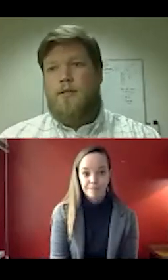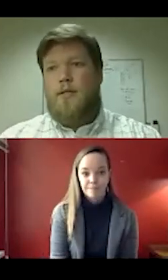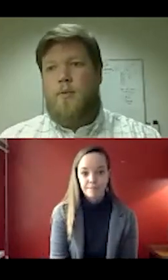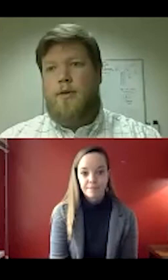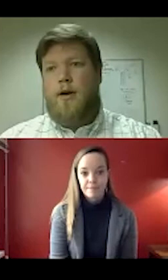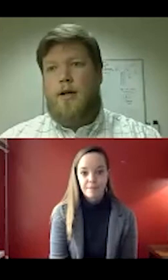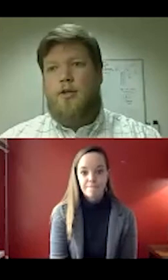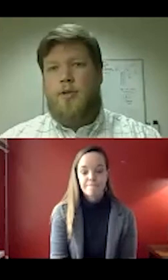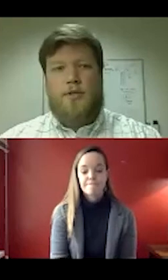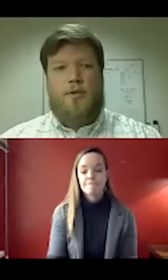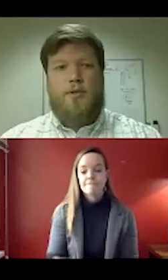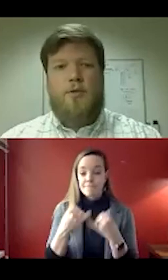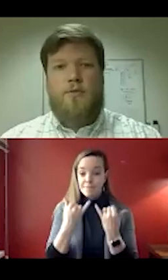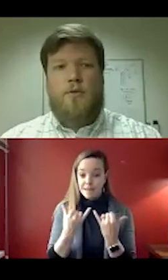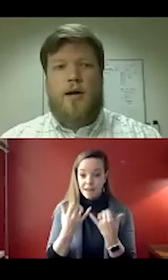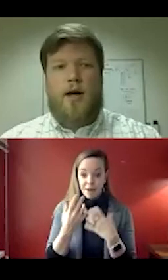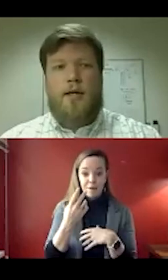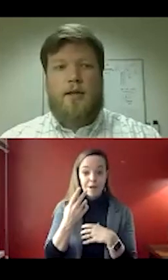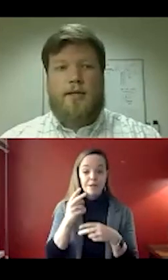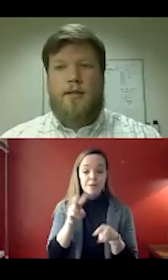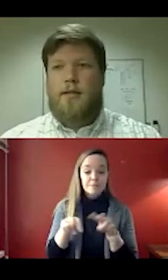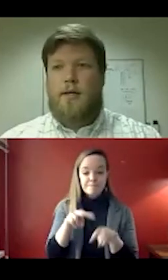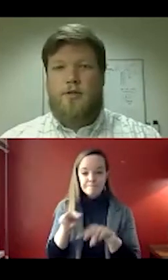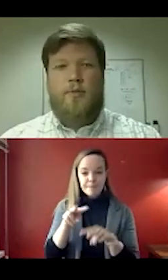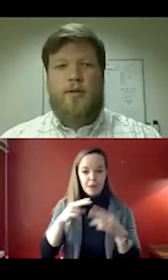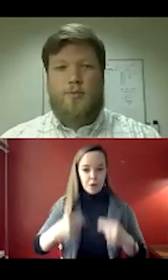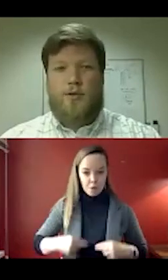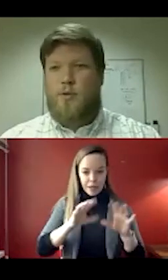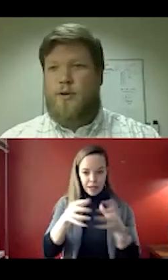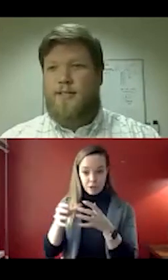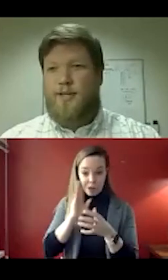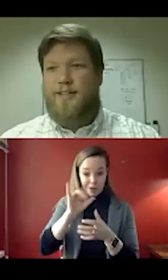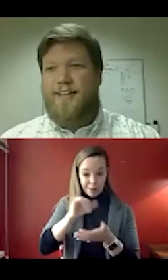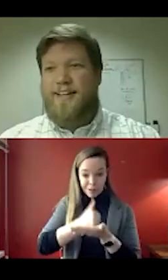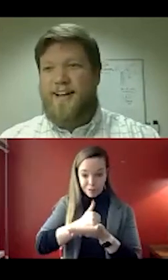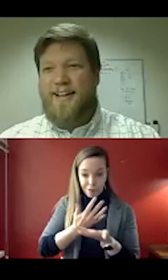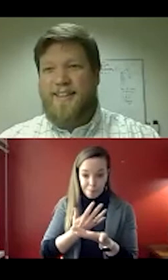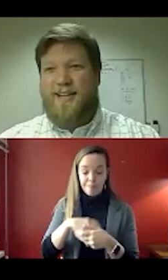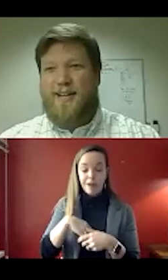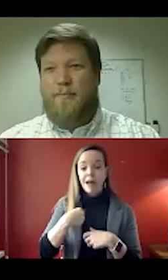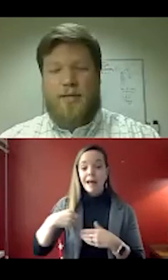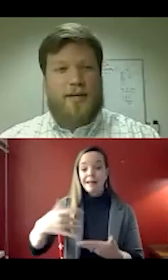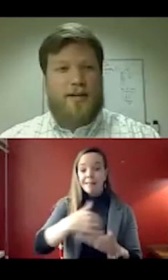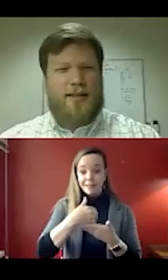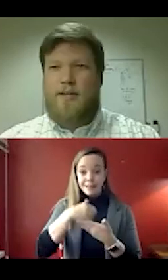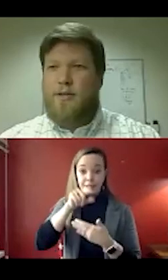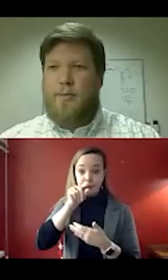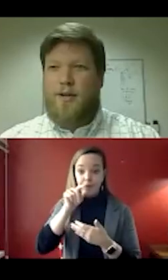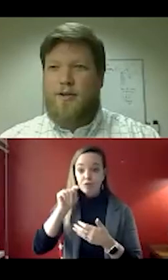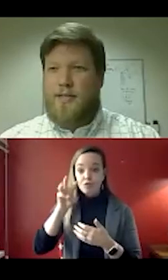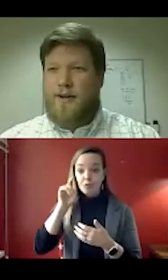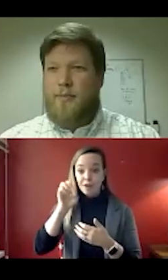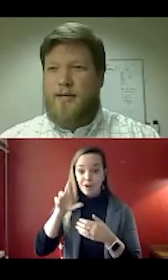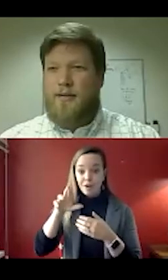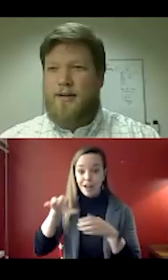To see whether or not human clustering was useful, I collected 2 months worth of Twitter activity. That ended up being, I think, a little bit